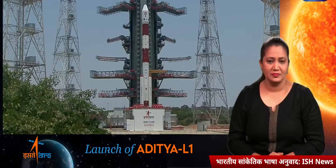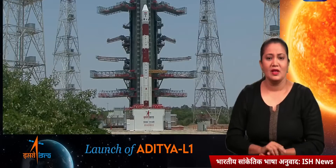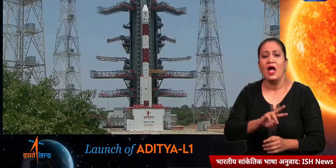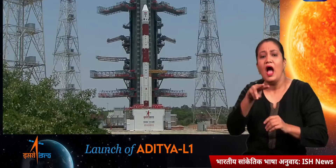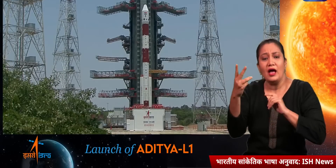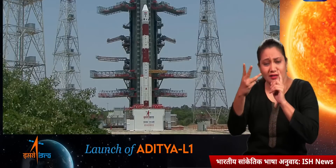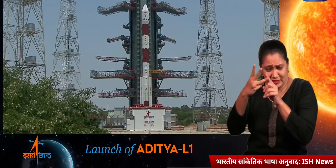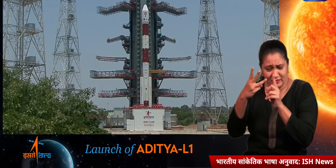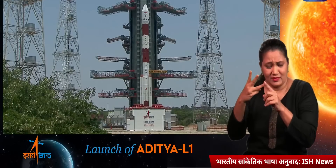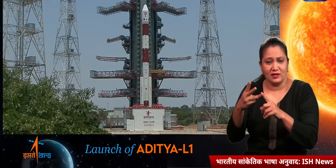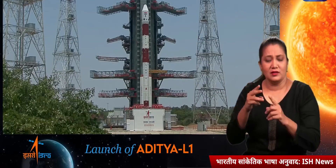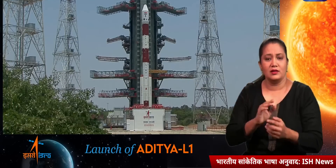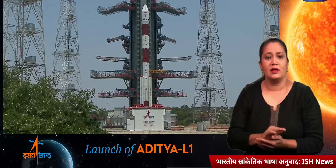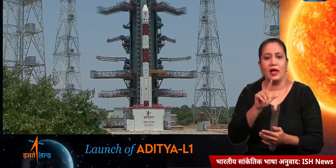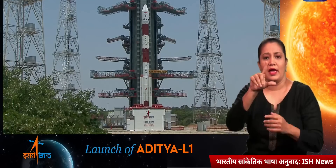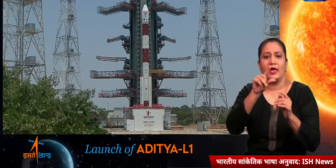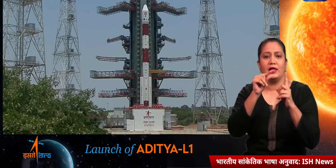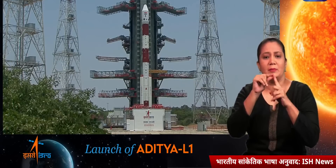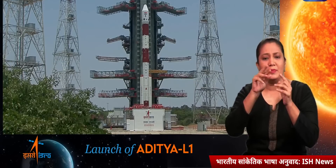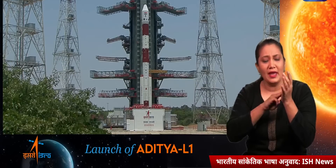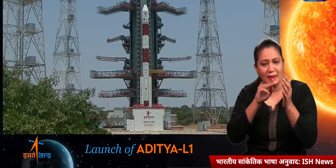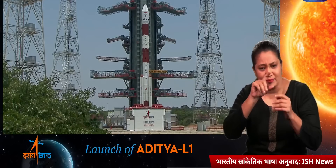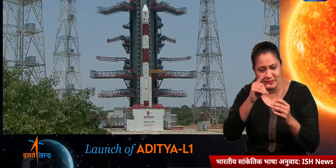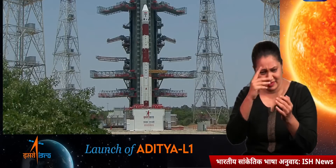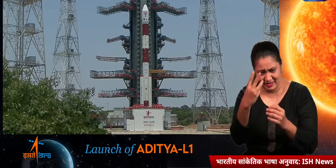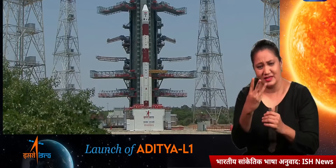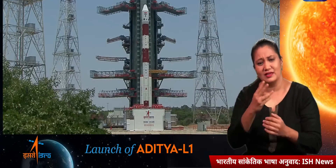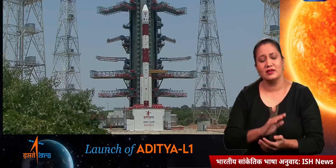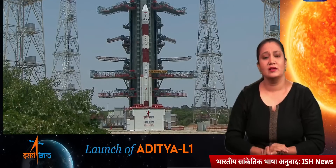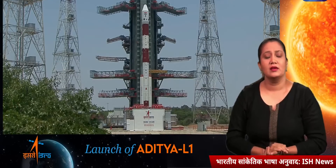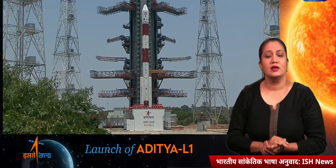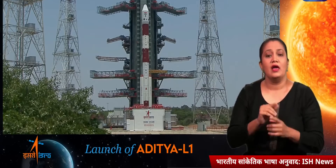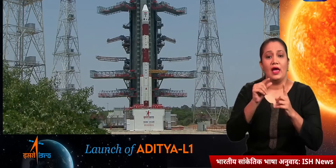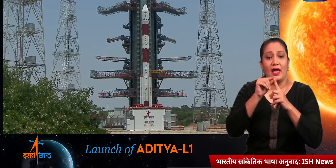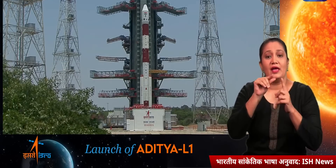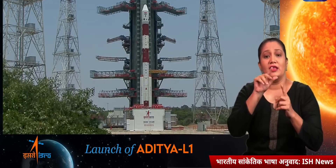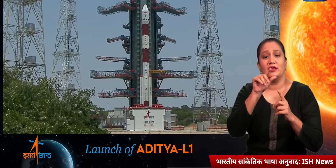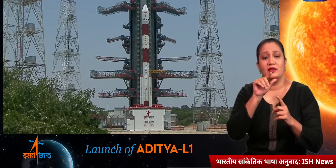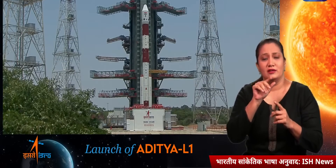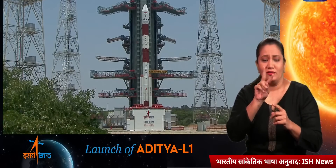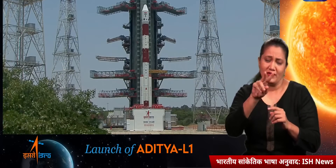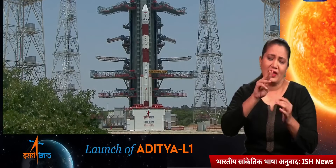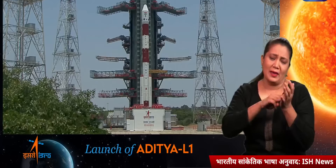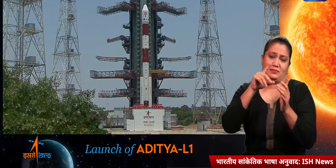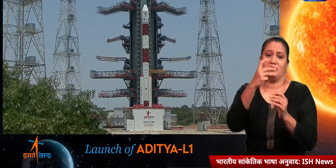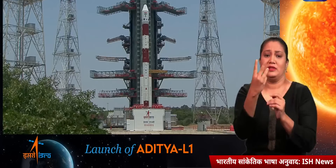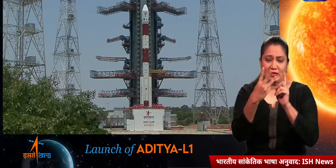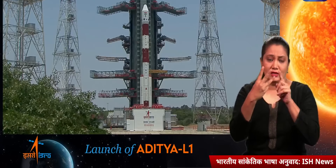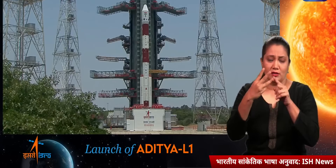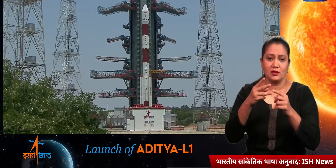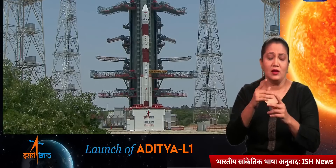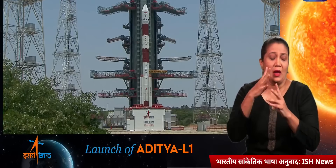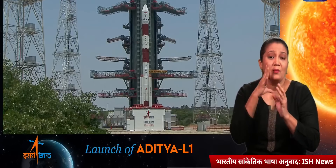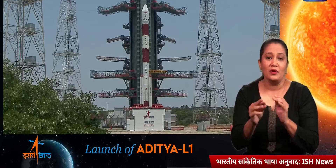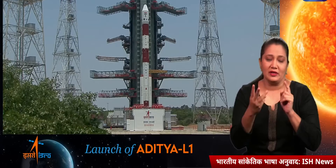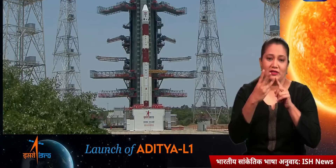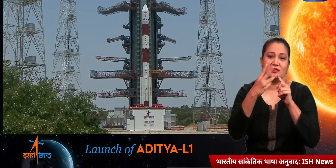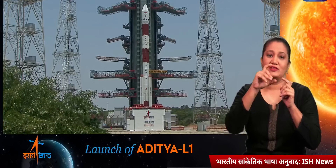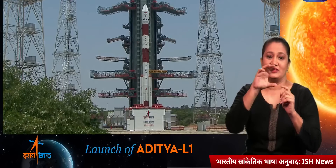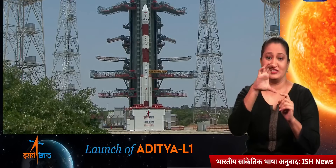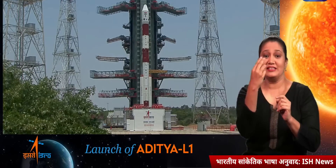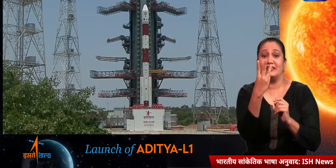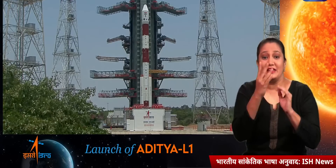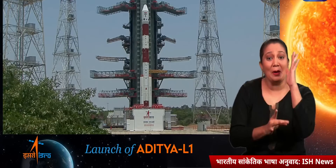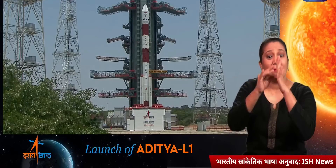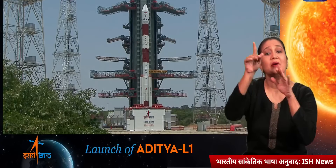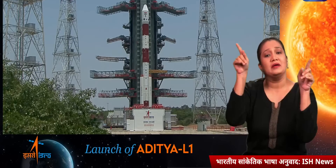of LVM-3 and another mission of LVM-3 again, carrying the prestigious Chandrayaan-3 spacecraft.